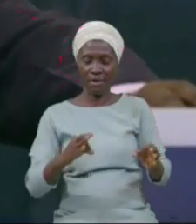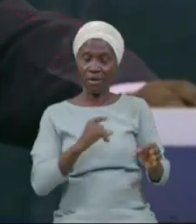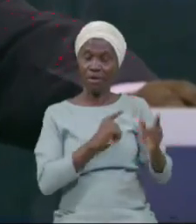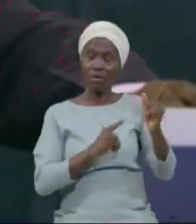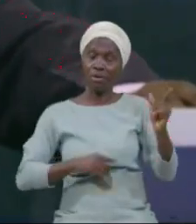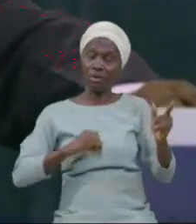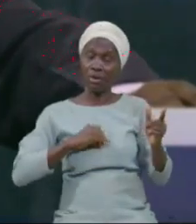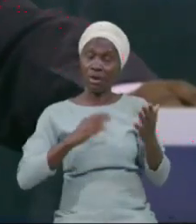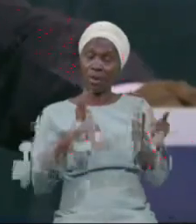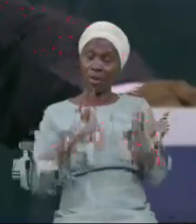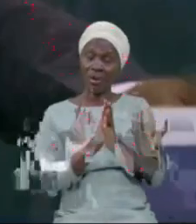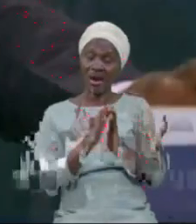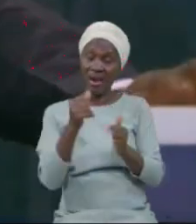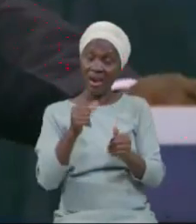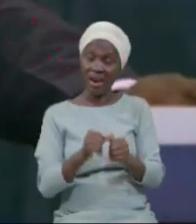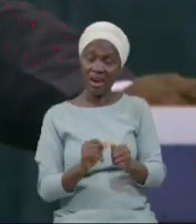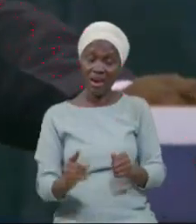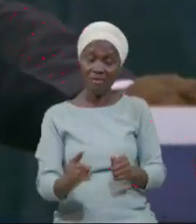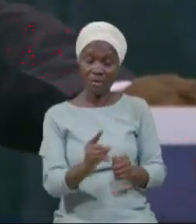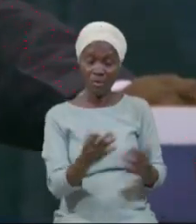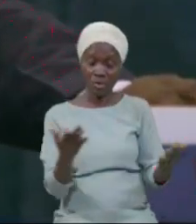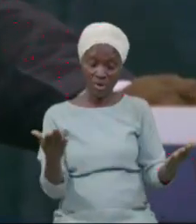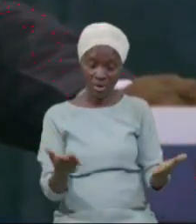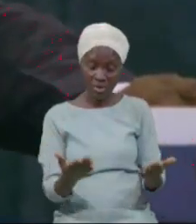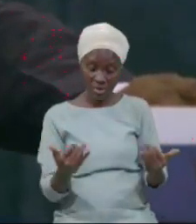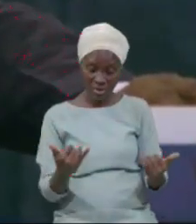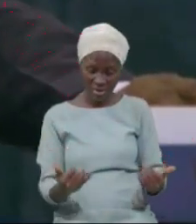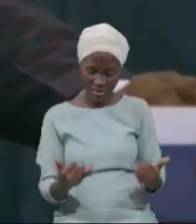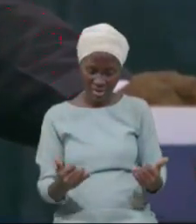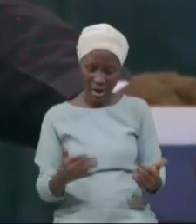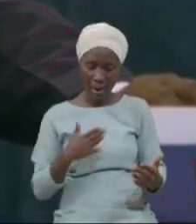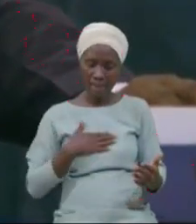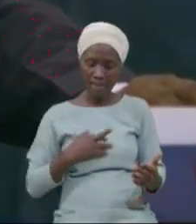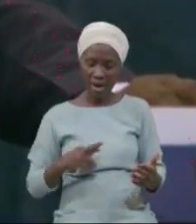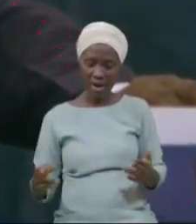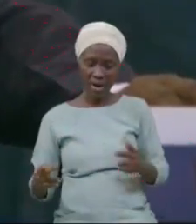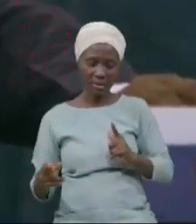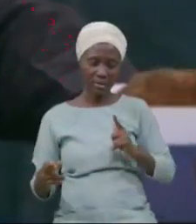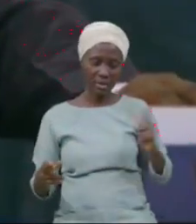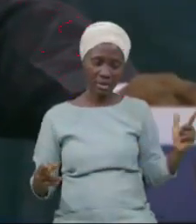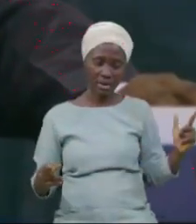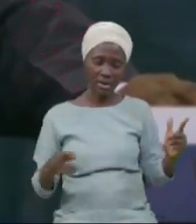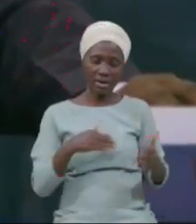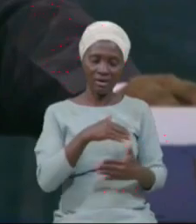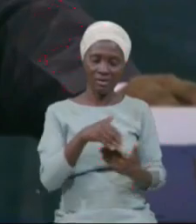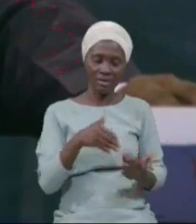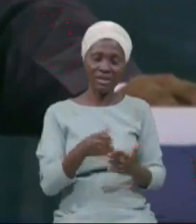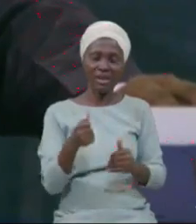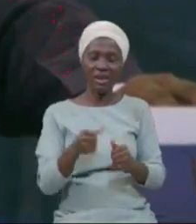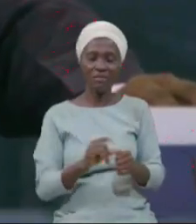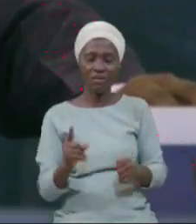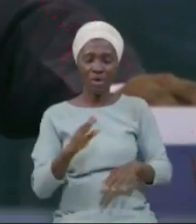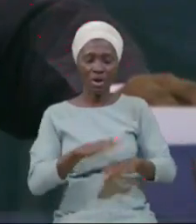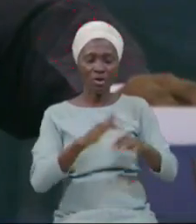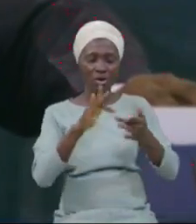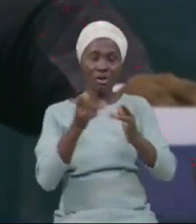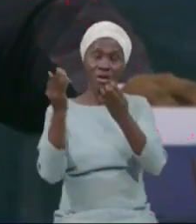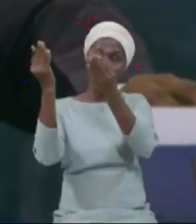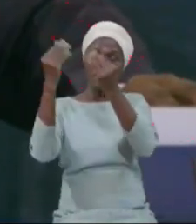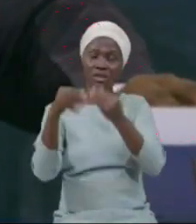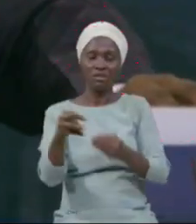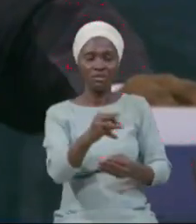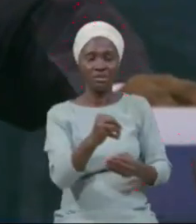left, at the center, everywhere, here and online, give them the needed miracle of healing,